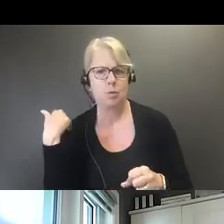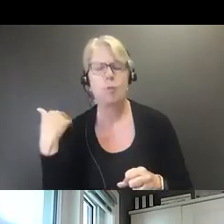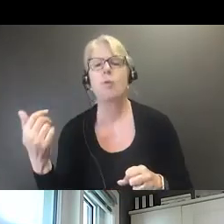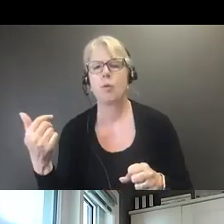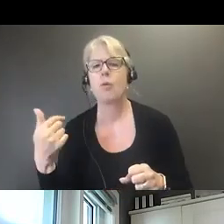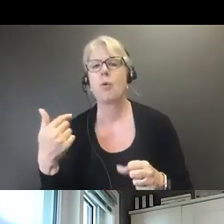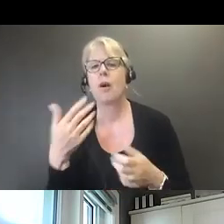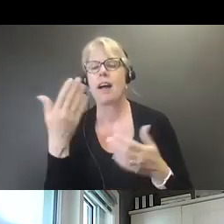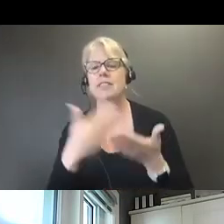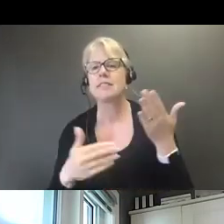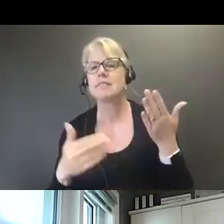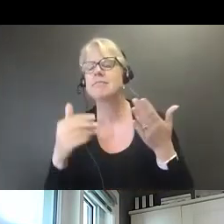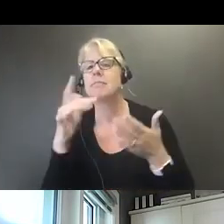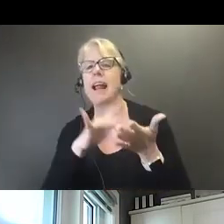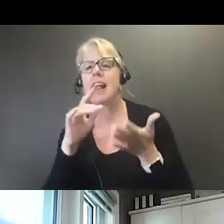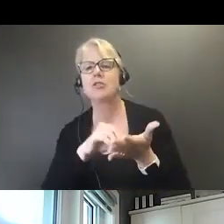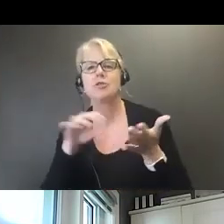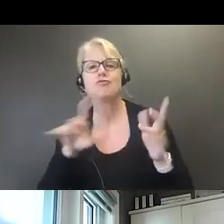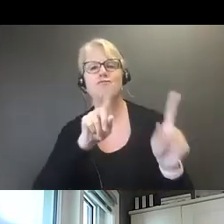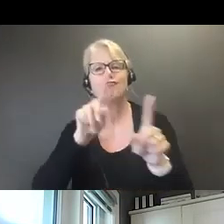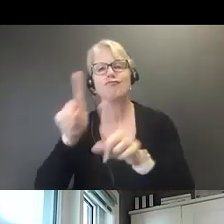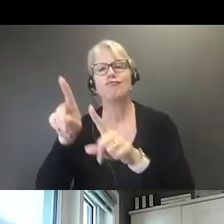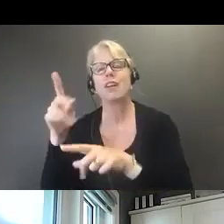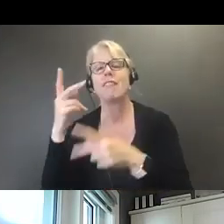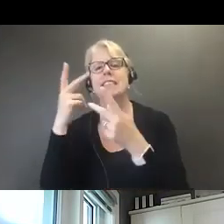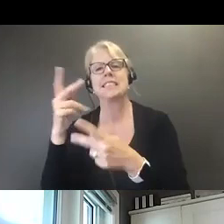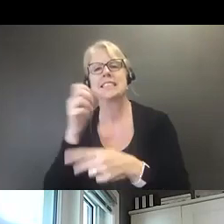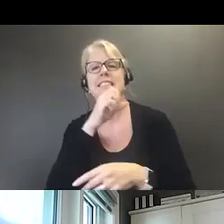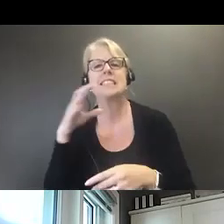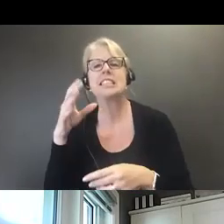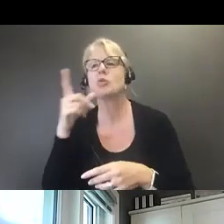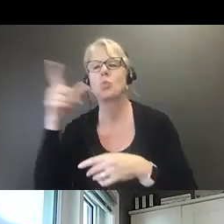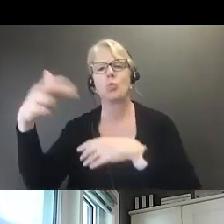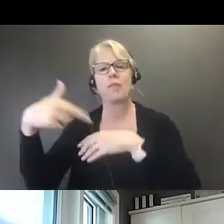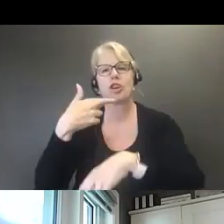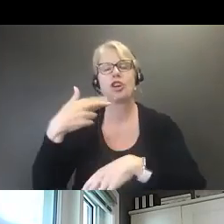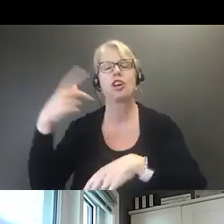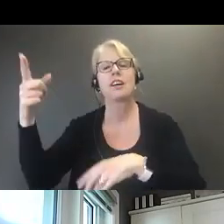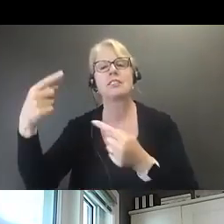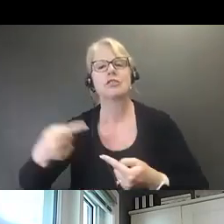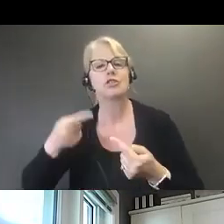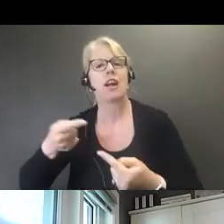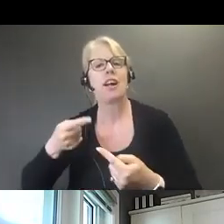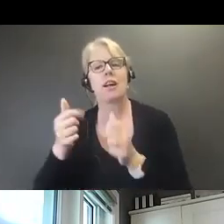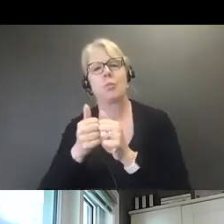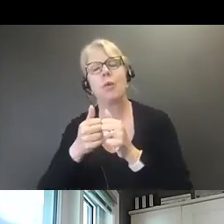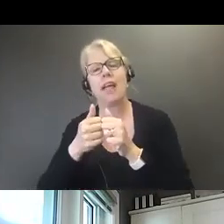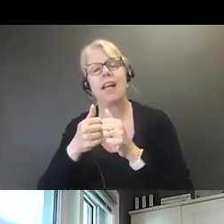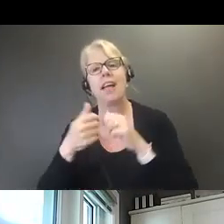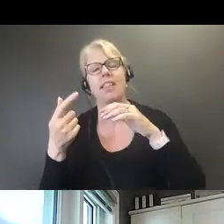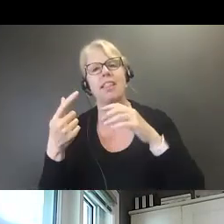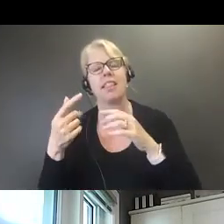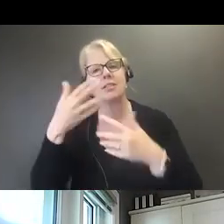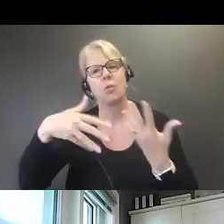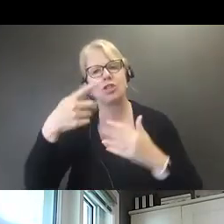having medical students visiting seniors that have been referred who are struggling with issues of social isolation. And